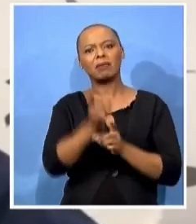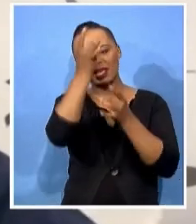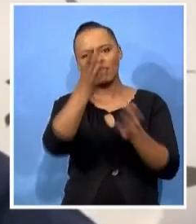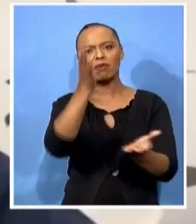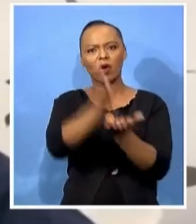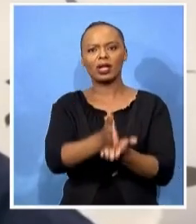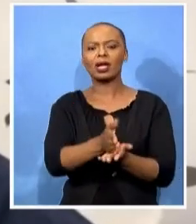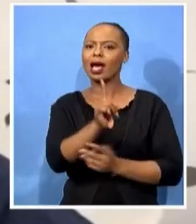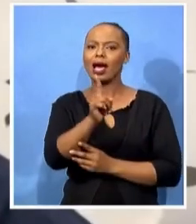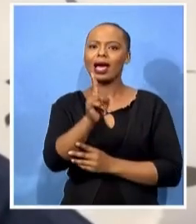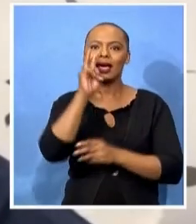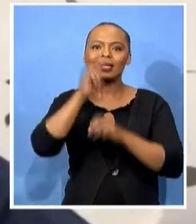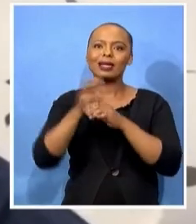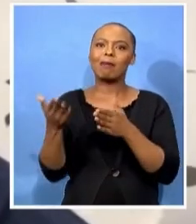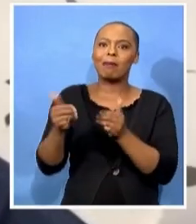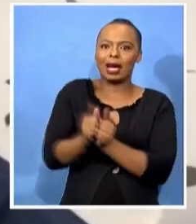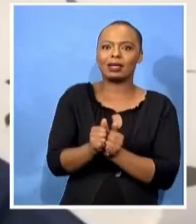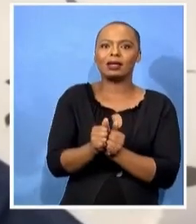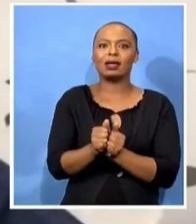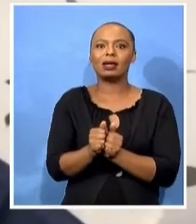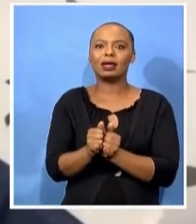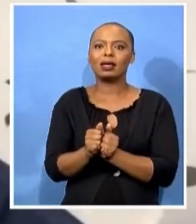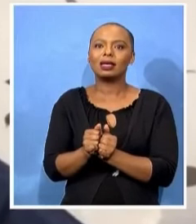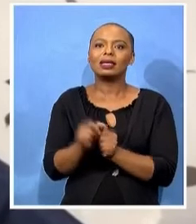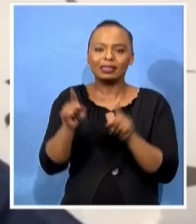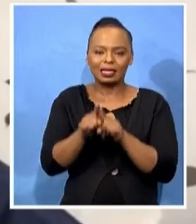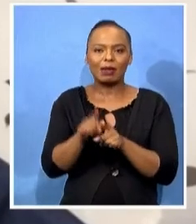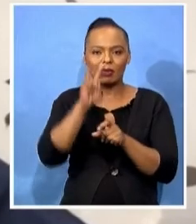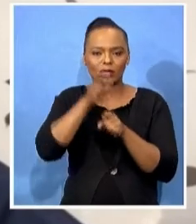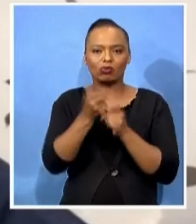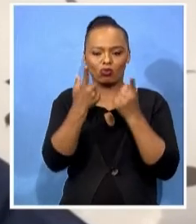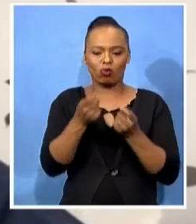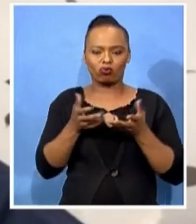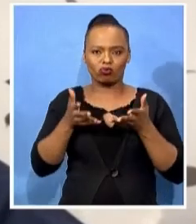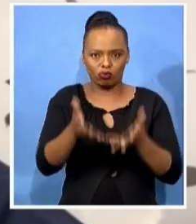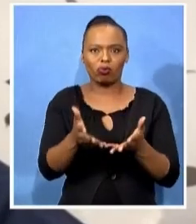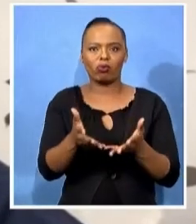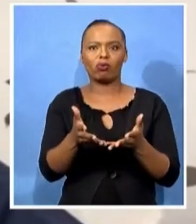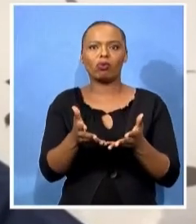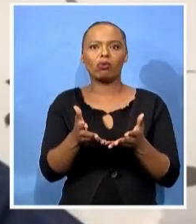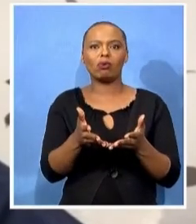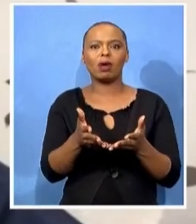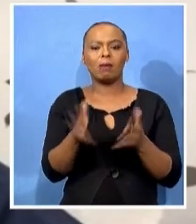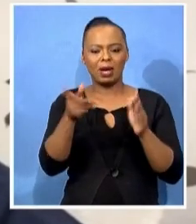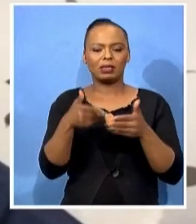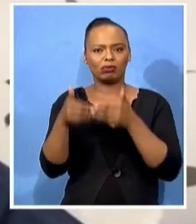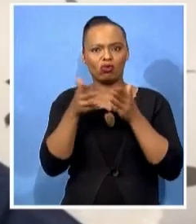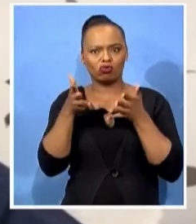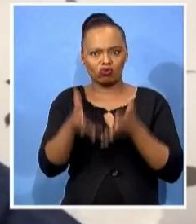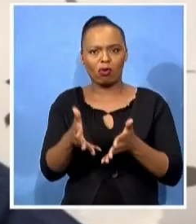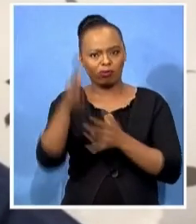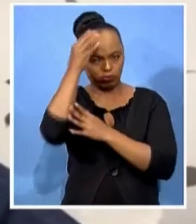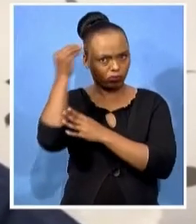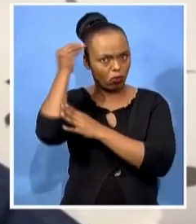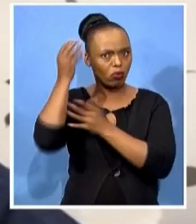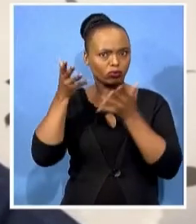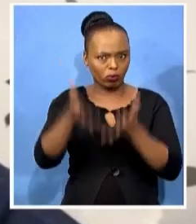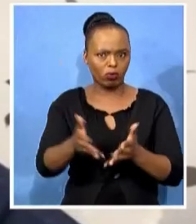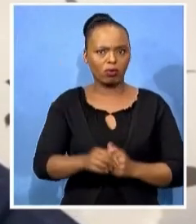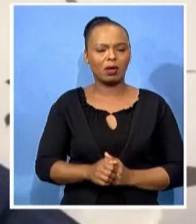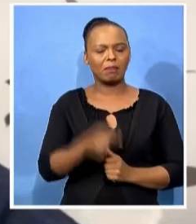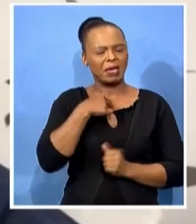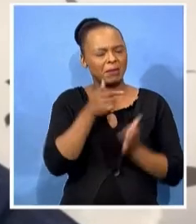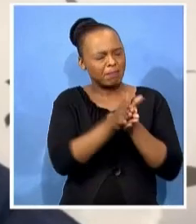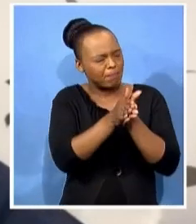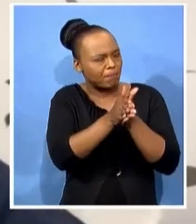be treated as such. And so I think I would make the call, and I would make the